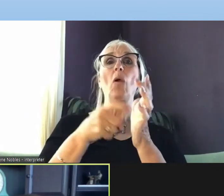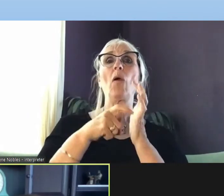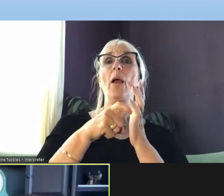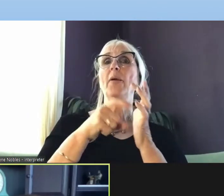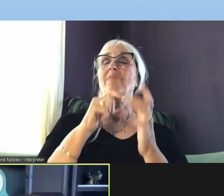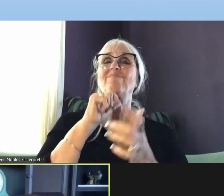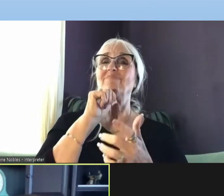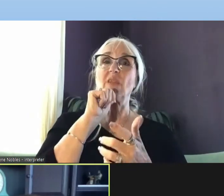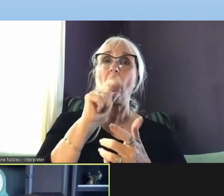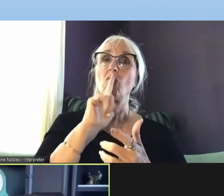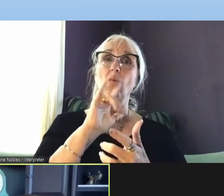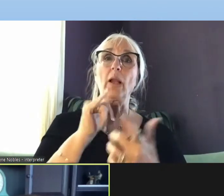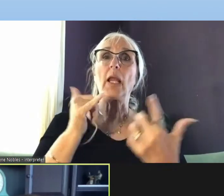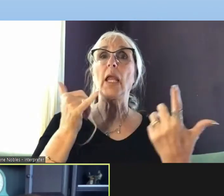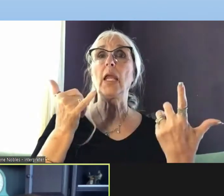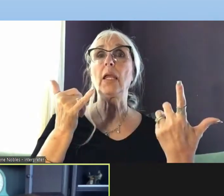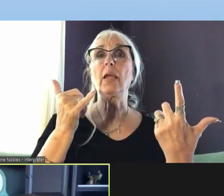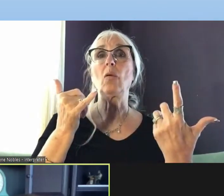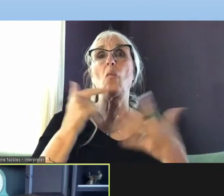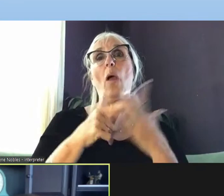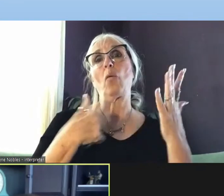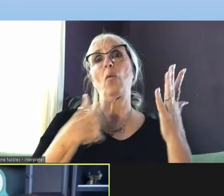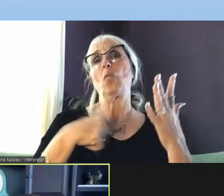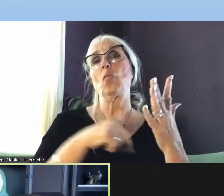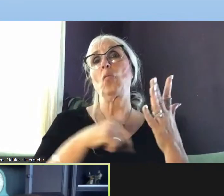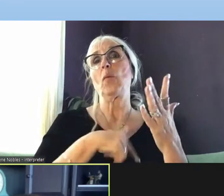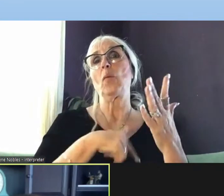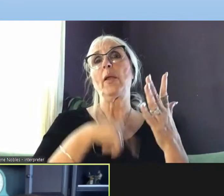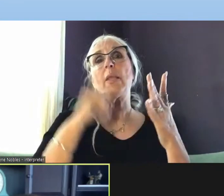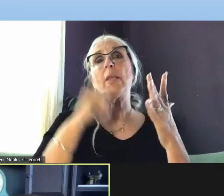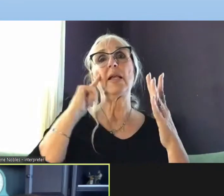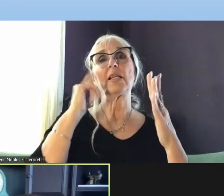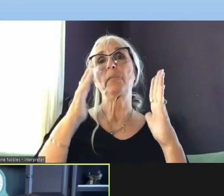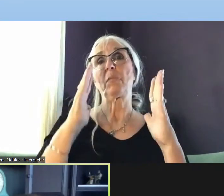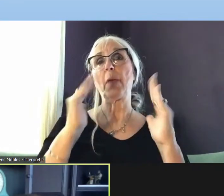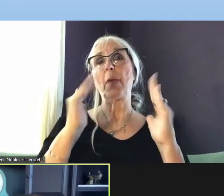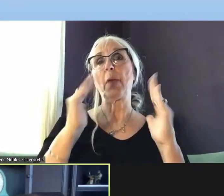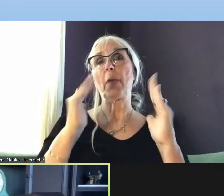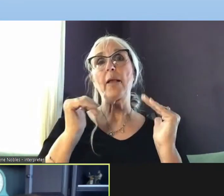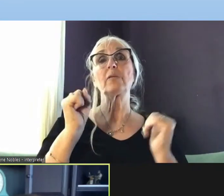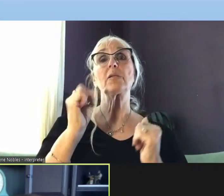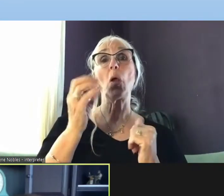work the way we had anticipated. So instead, what we have come up with is